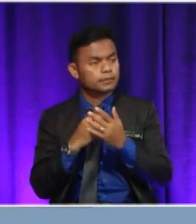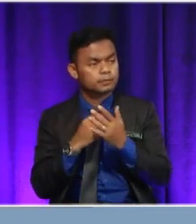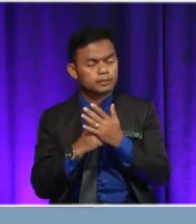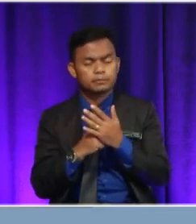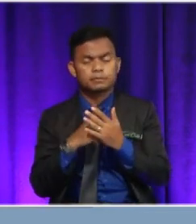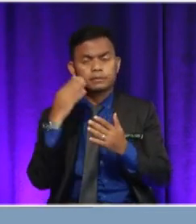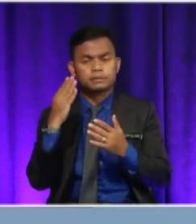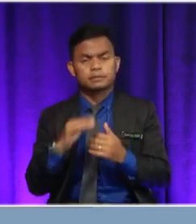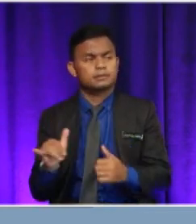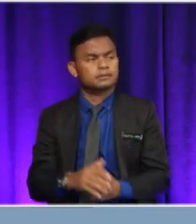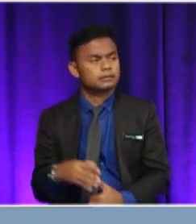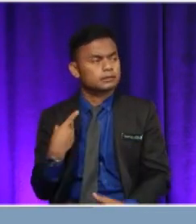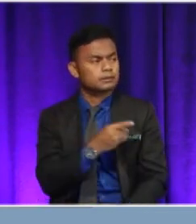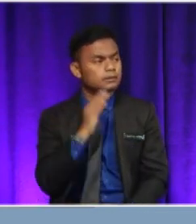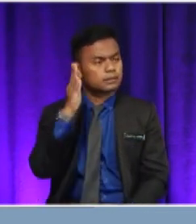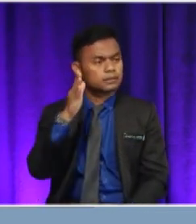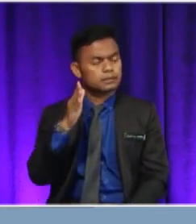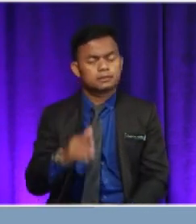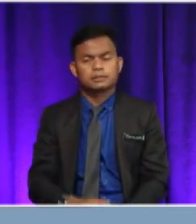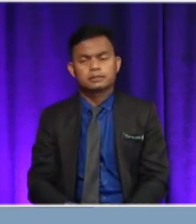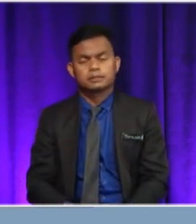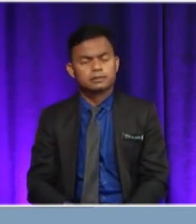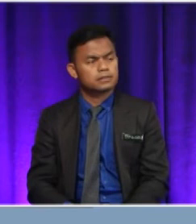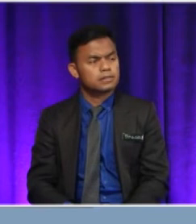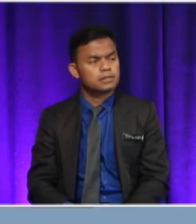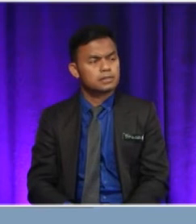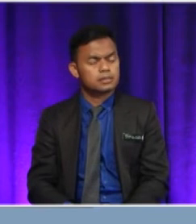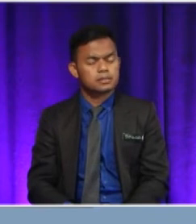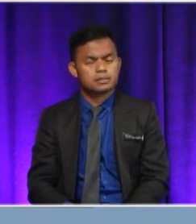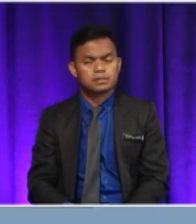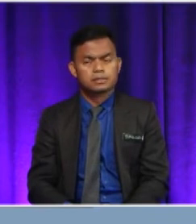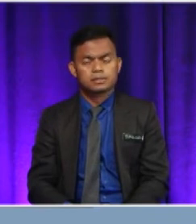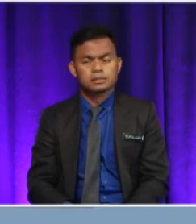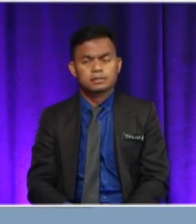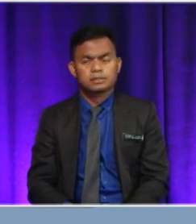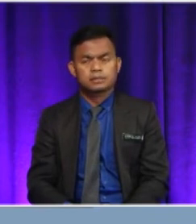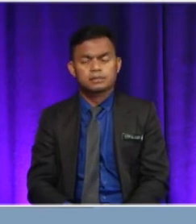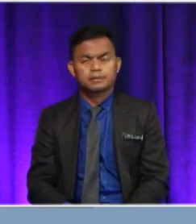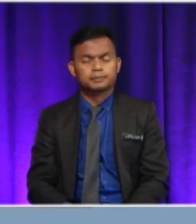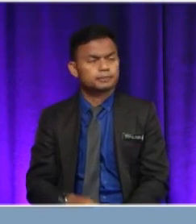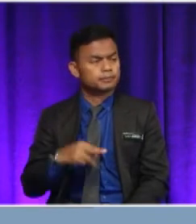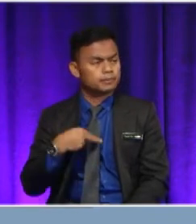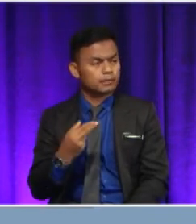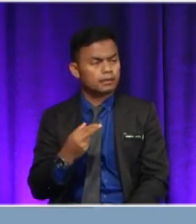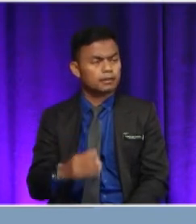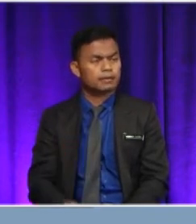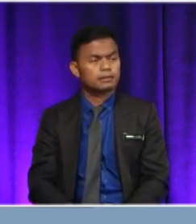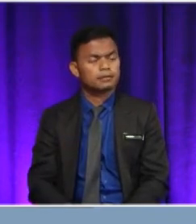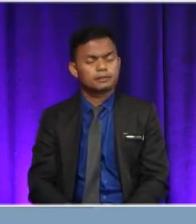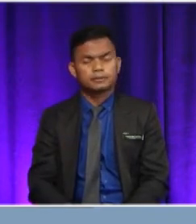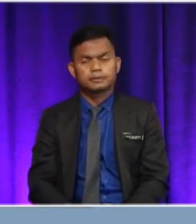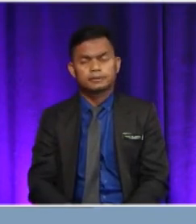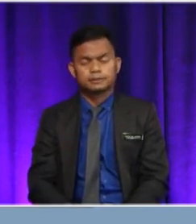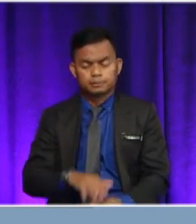hunt or find. Their diet sometimes consisted of plants, piranha fish, wild cats, and even tortoises.